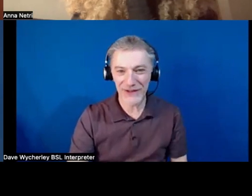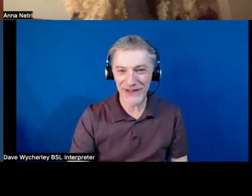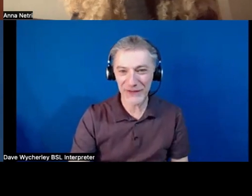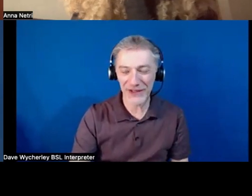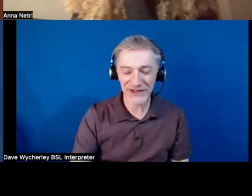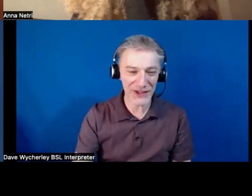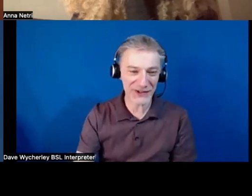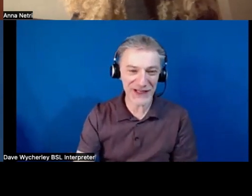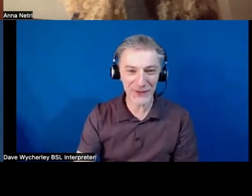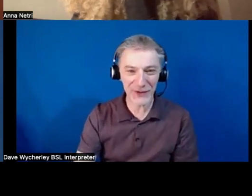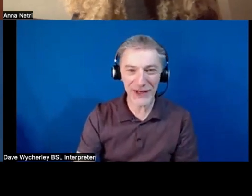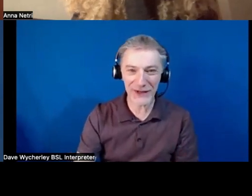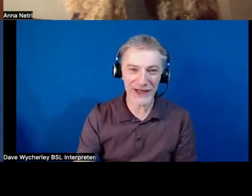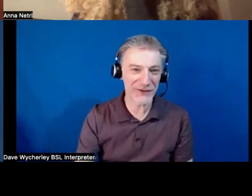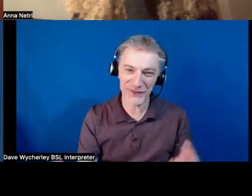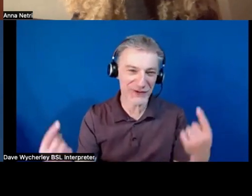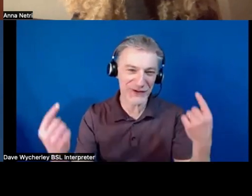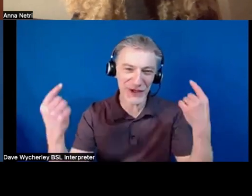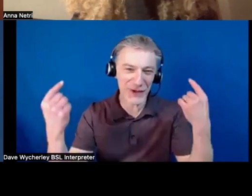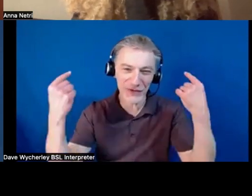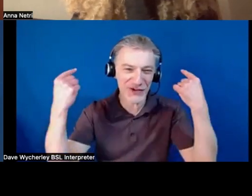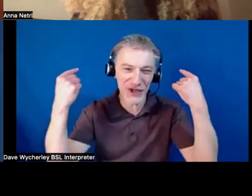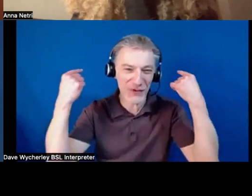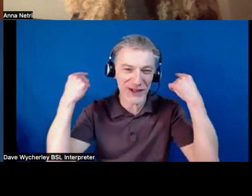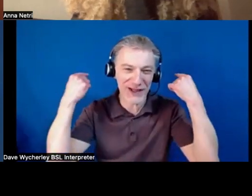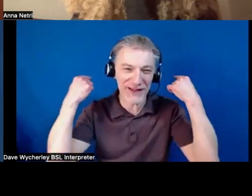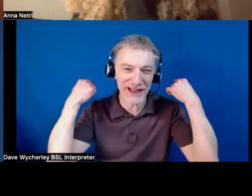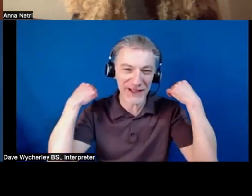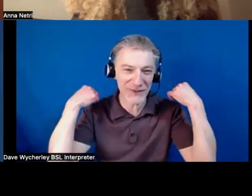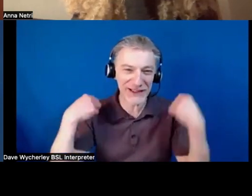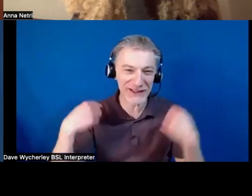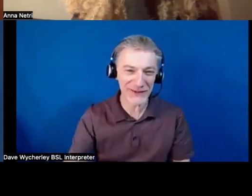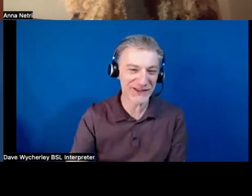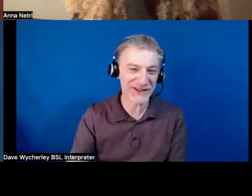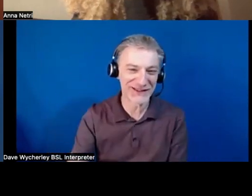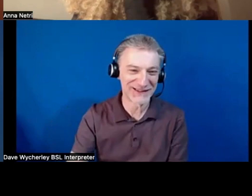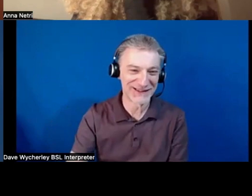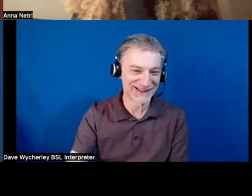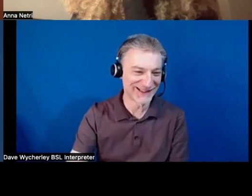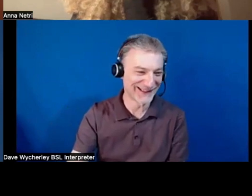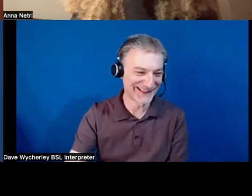Okay. That's why interpreters have blue backgrounds. You just don't want to know what's behind there. You really don't.